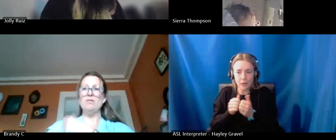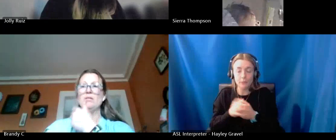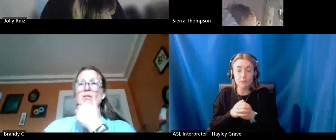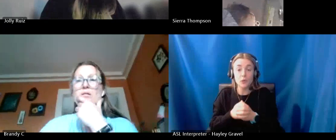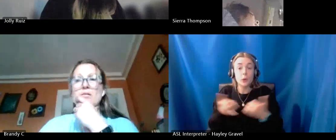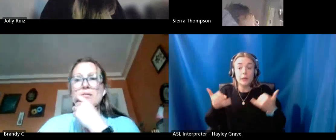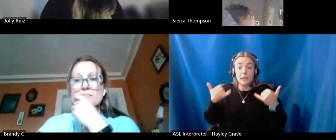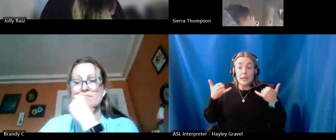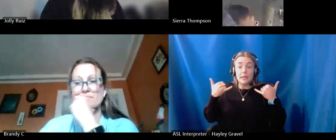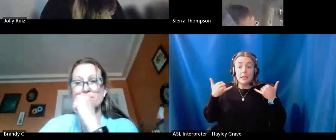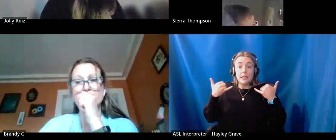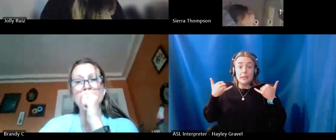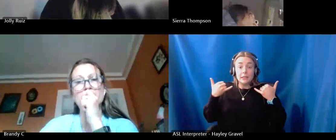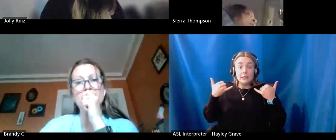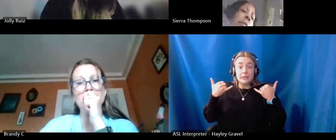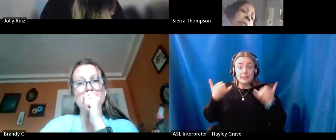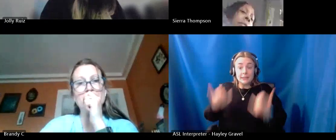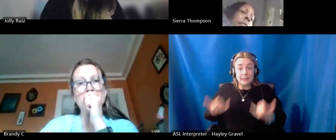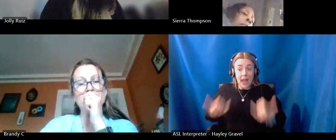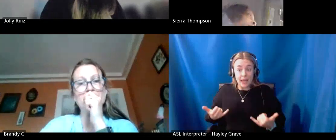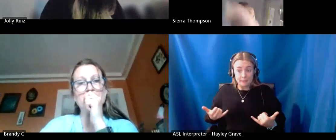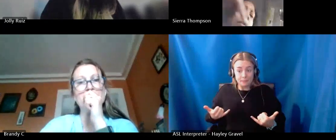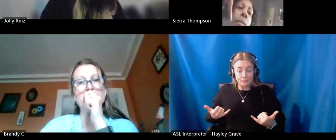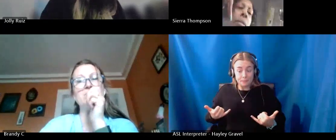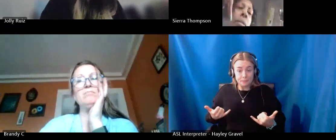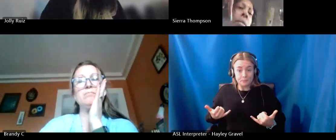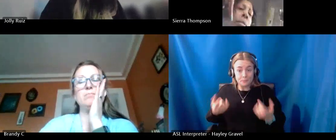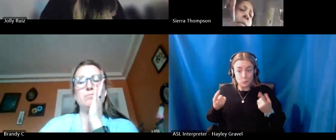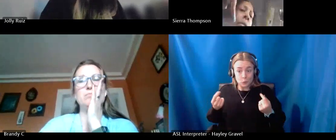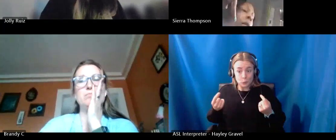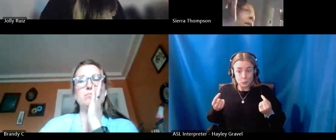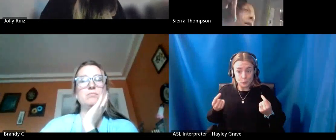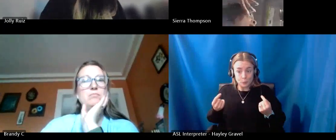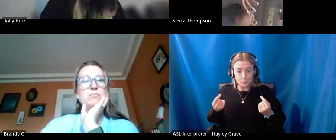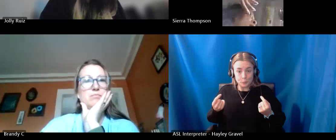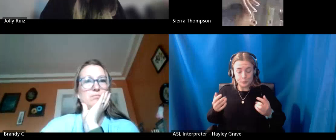today. Your proposal, and I've given you